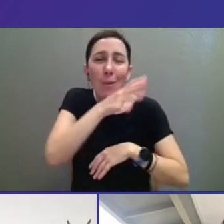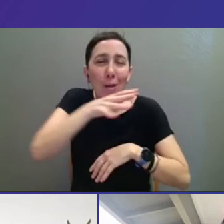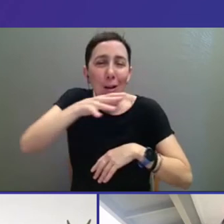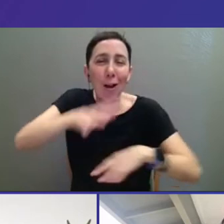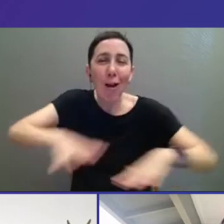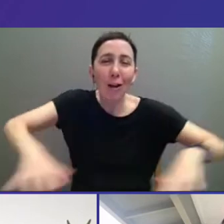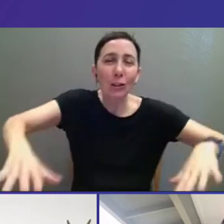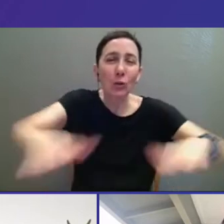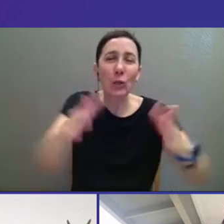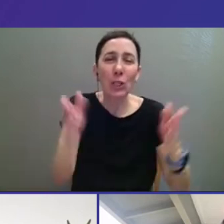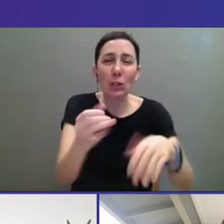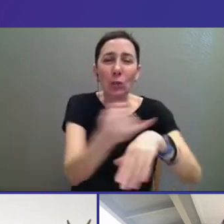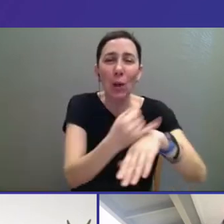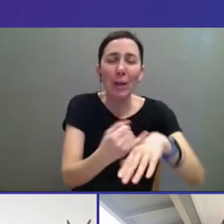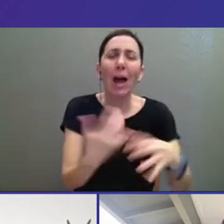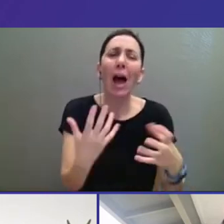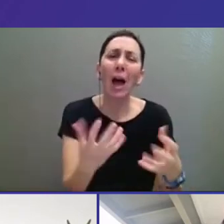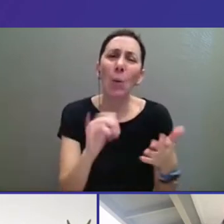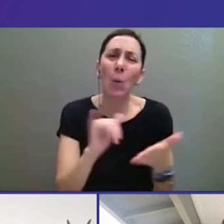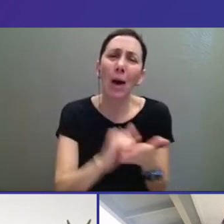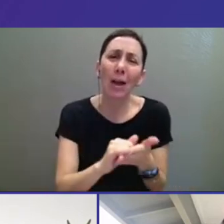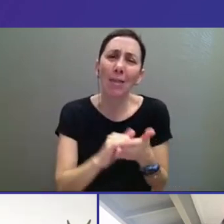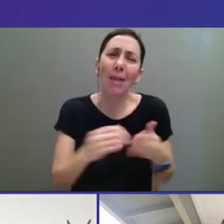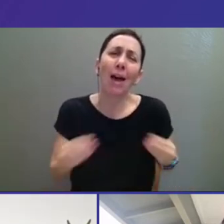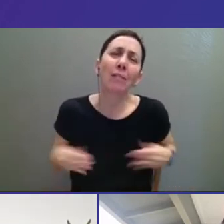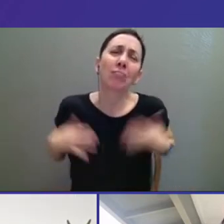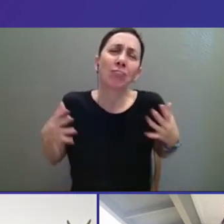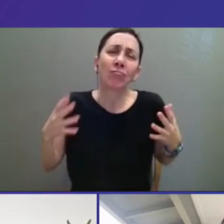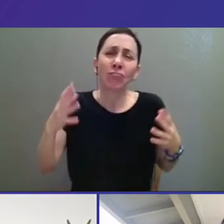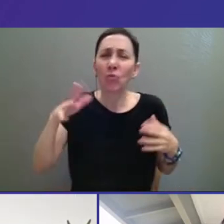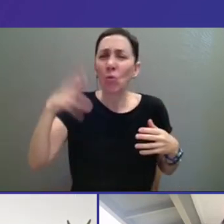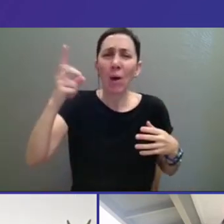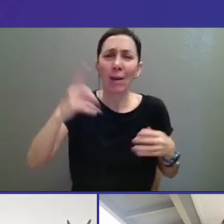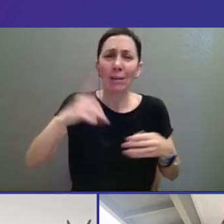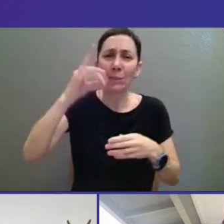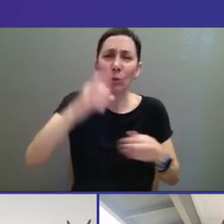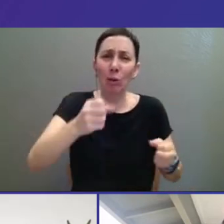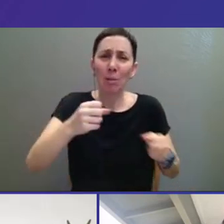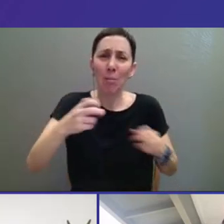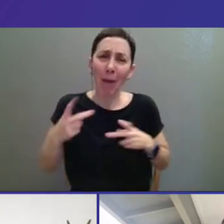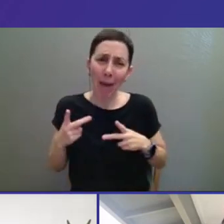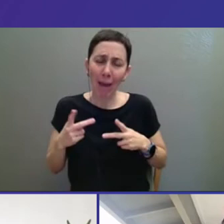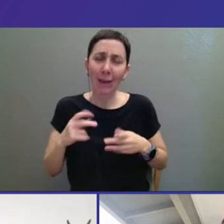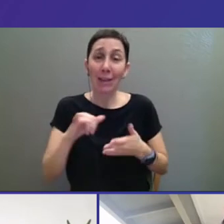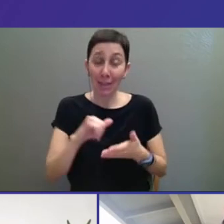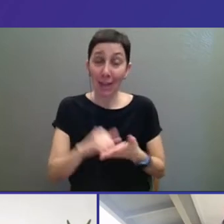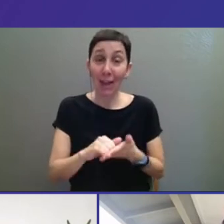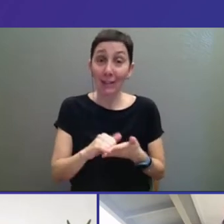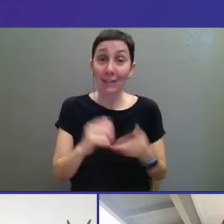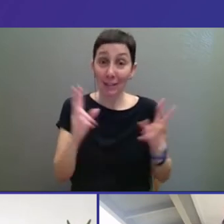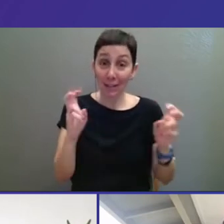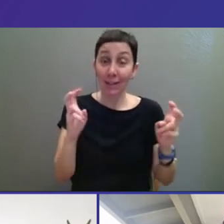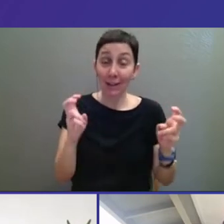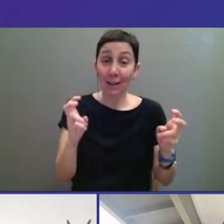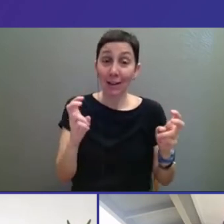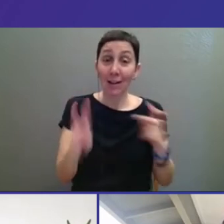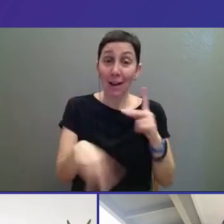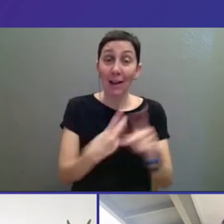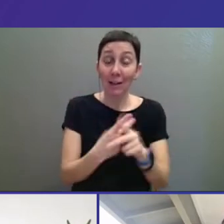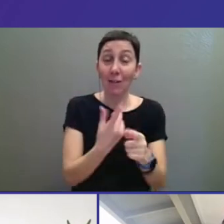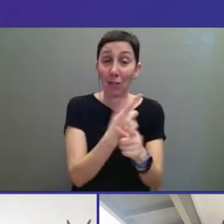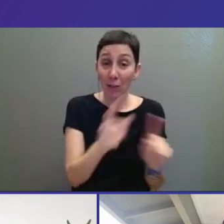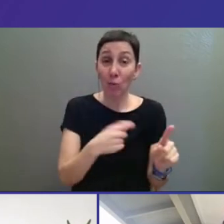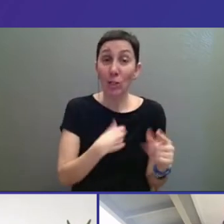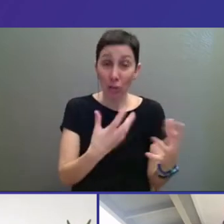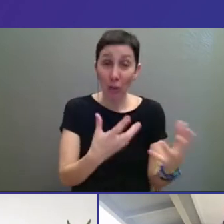island. And that's also a liberation technology that's at work and that I'm working to reclaim. And so this idea